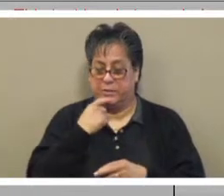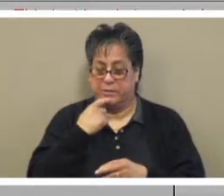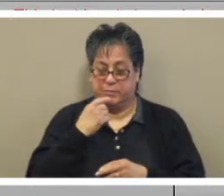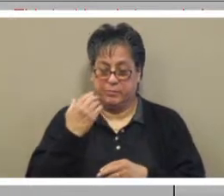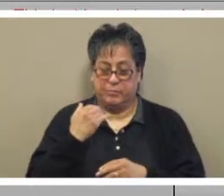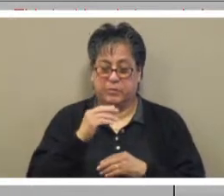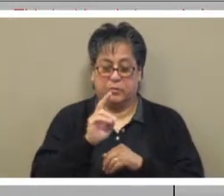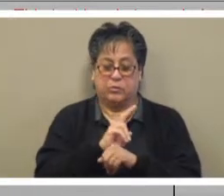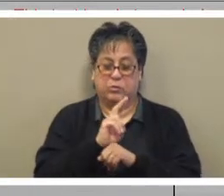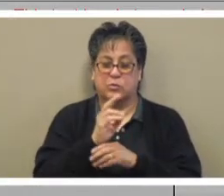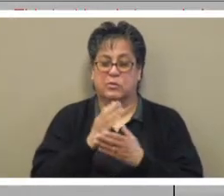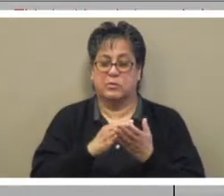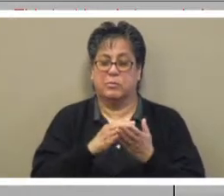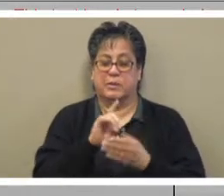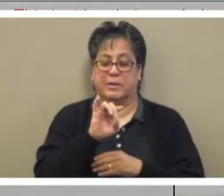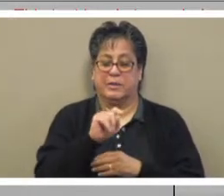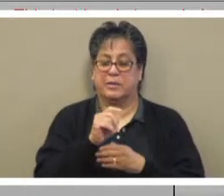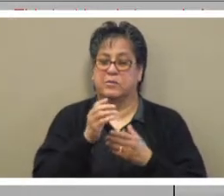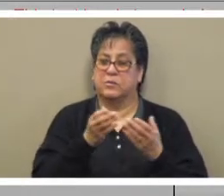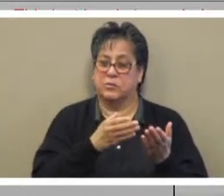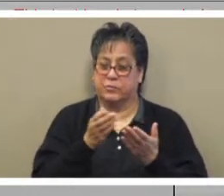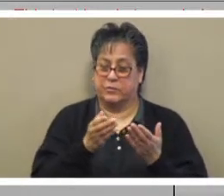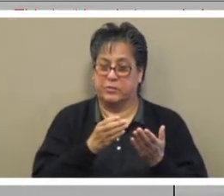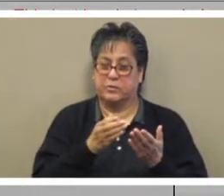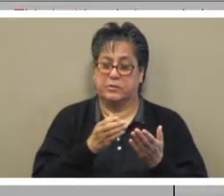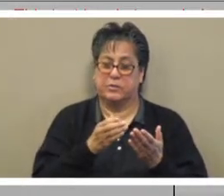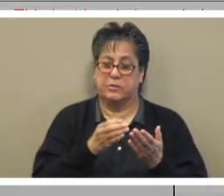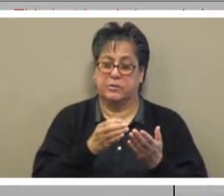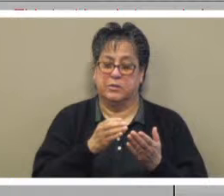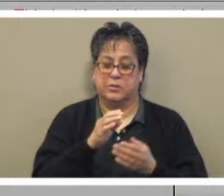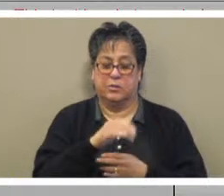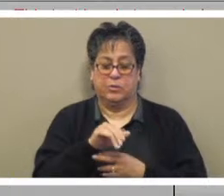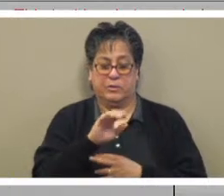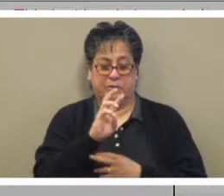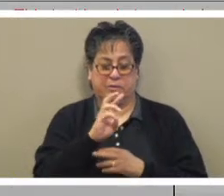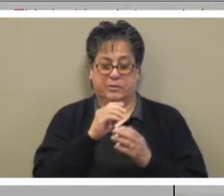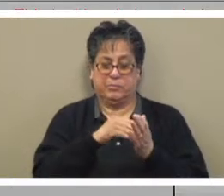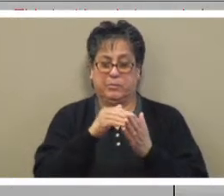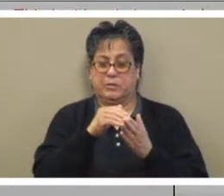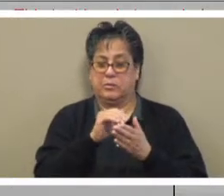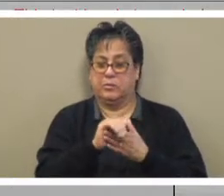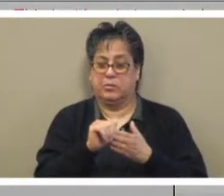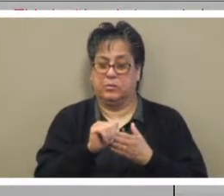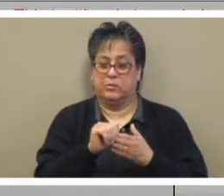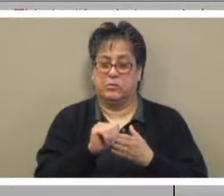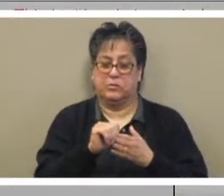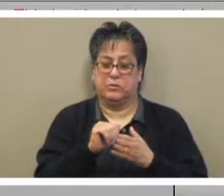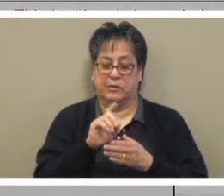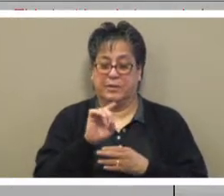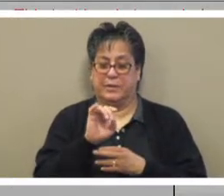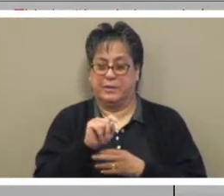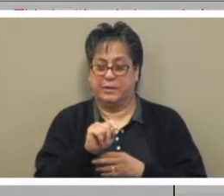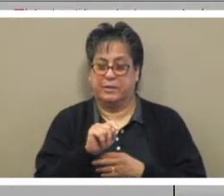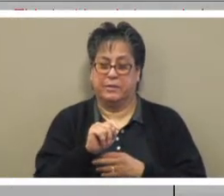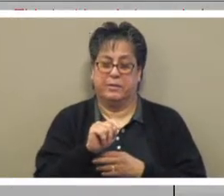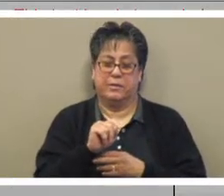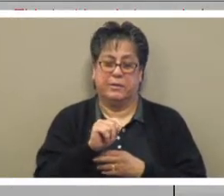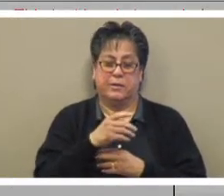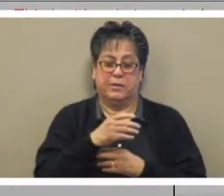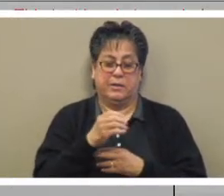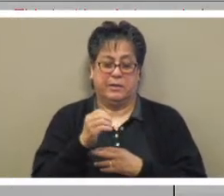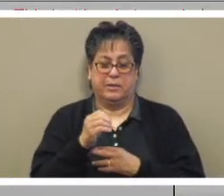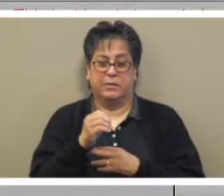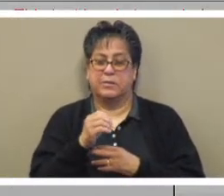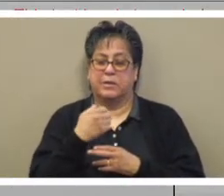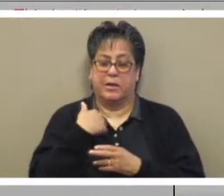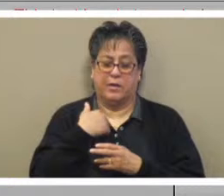is to utilize some of that debt service reserves, about $6 million roughly if you round up, $6 million of that, to essentially defease the